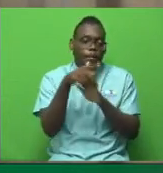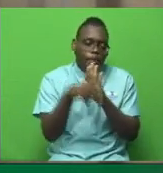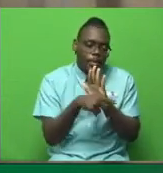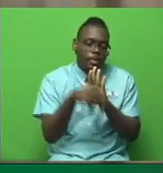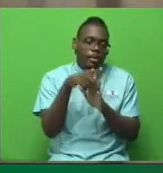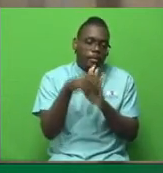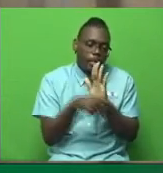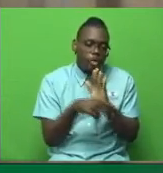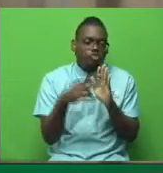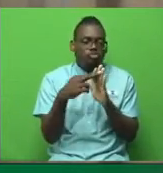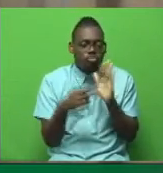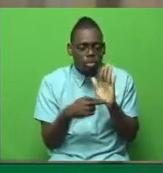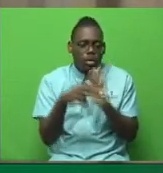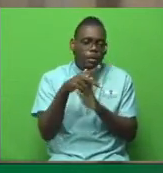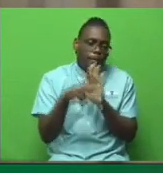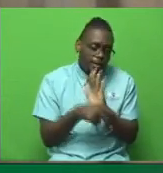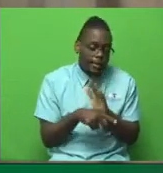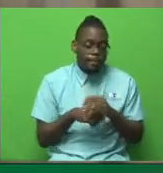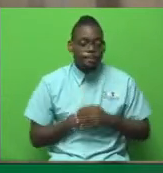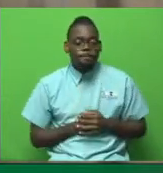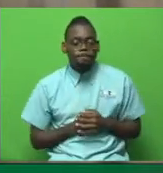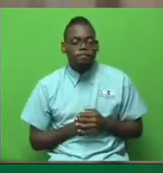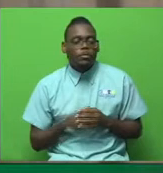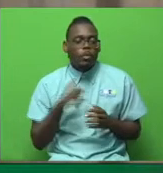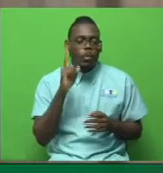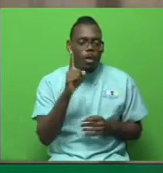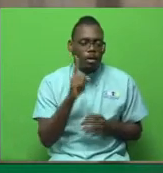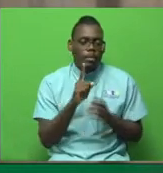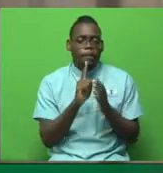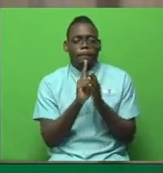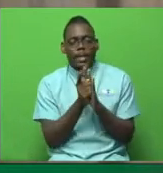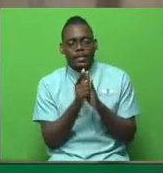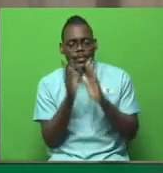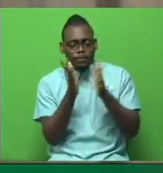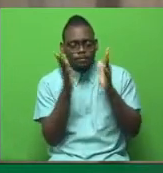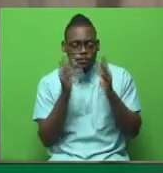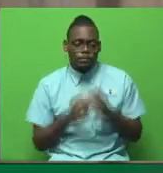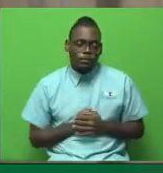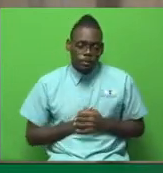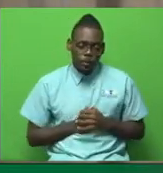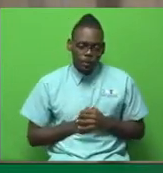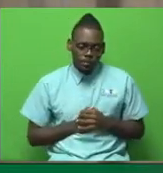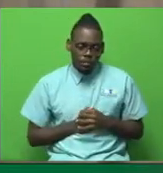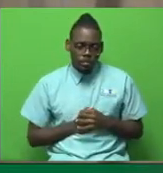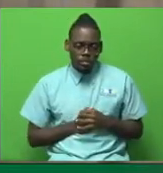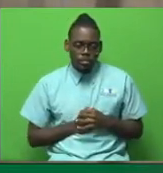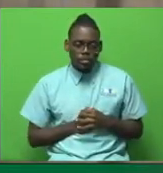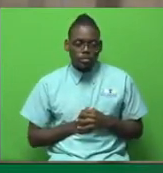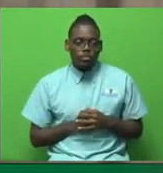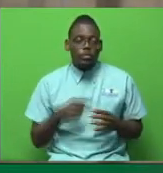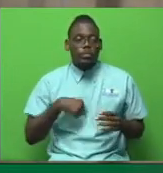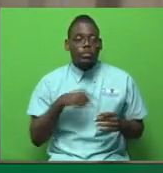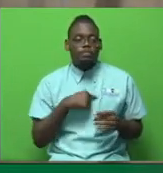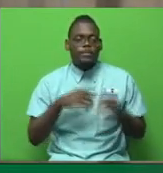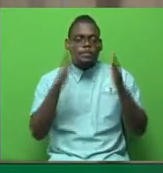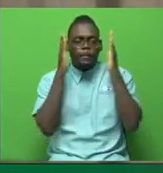the people of Trinidad and Tobago remember you have two more minutes thank you Mr Deputy speaker we listen to the leader of the opposition very